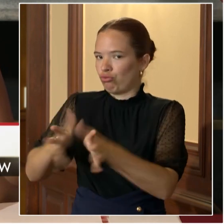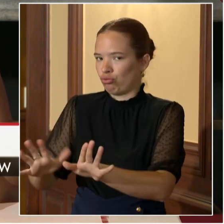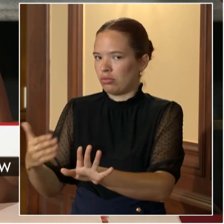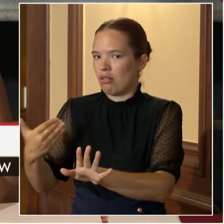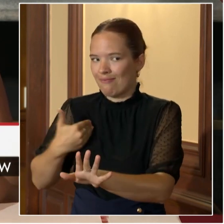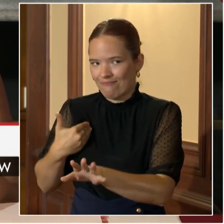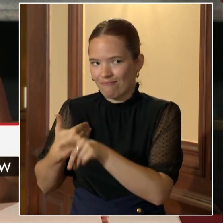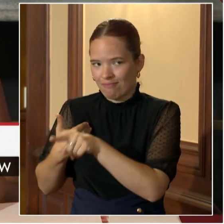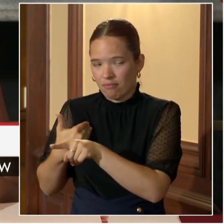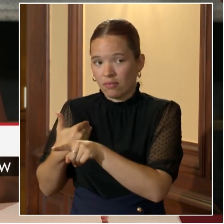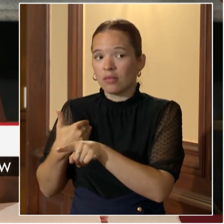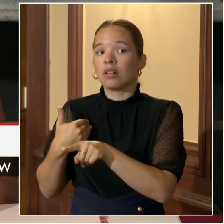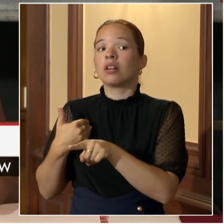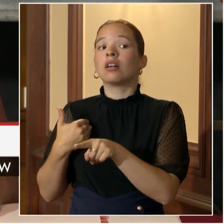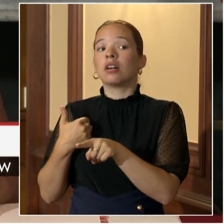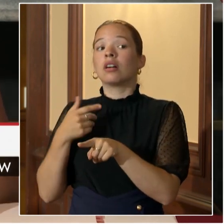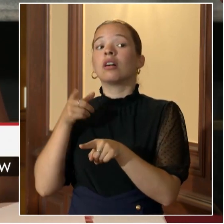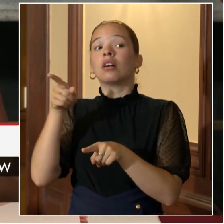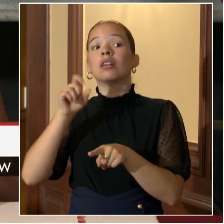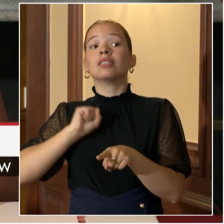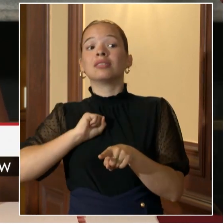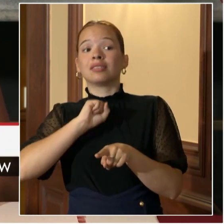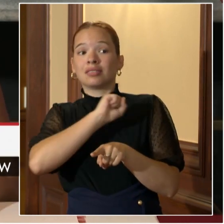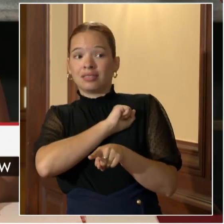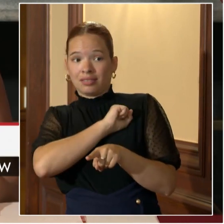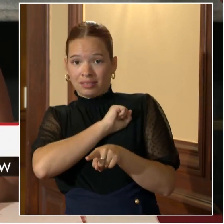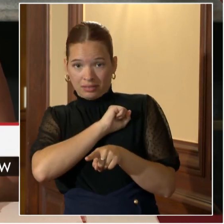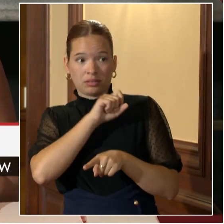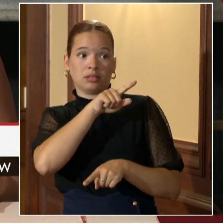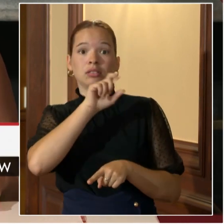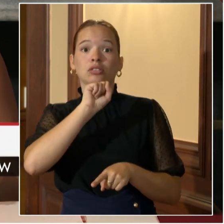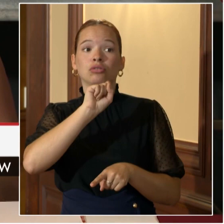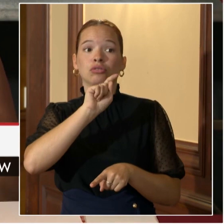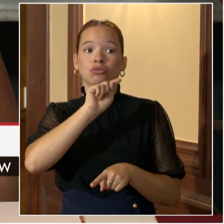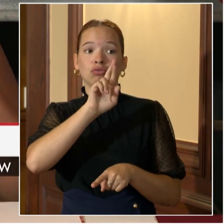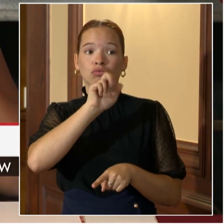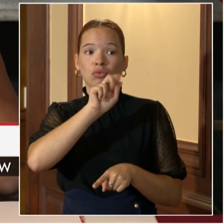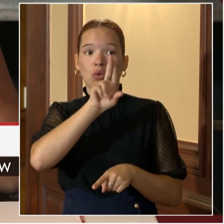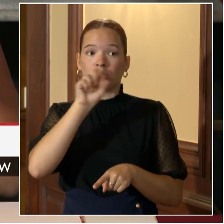Strauss will present on behalf of the delegation.